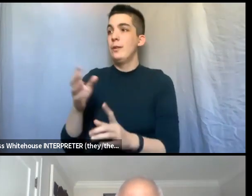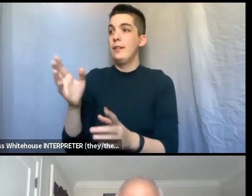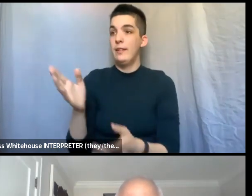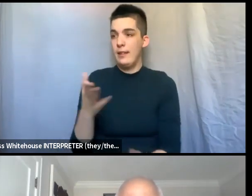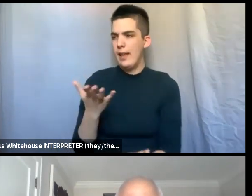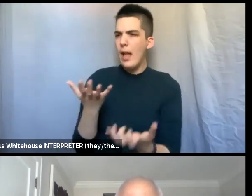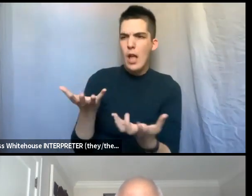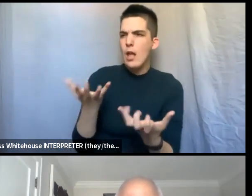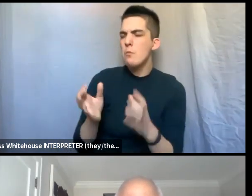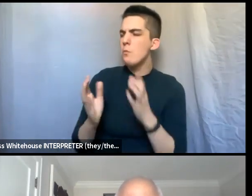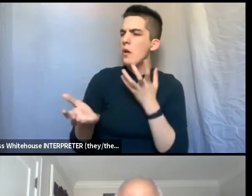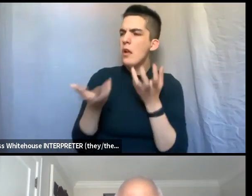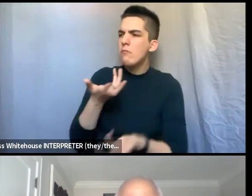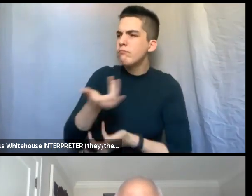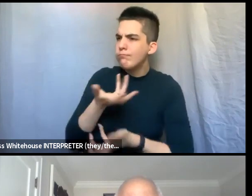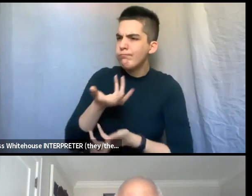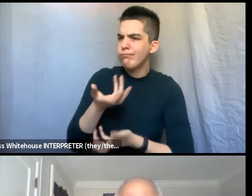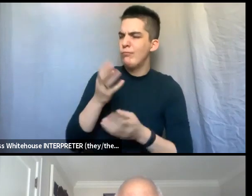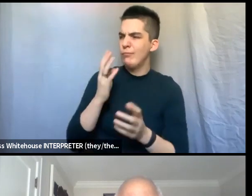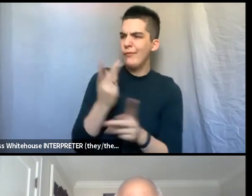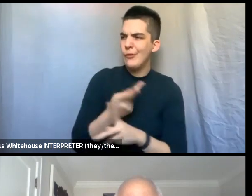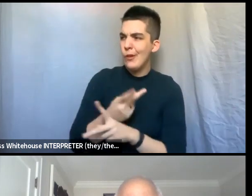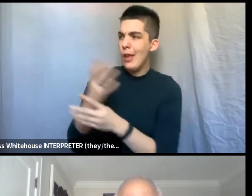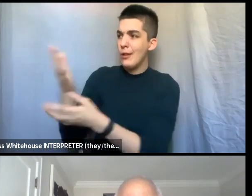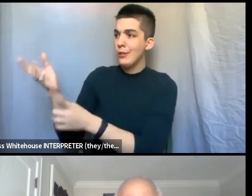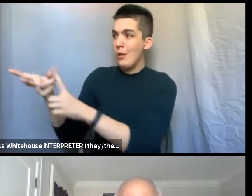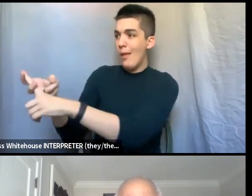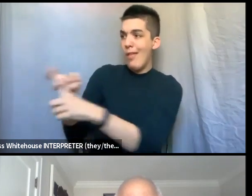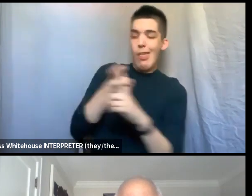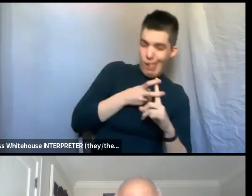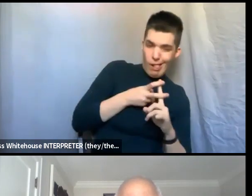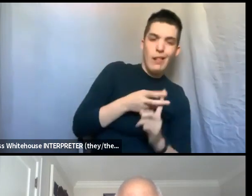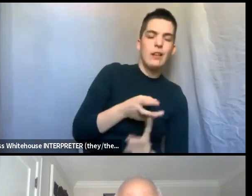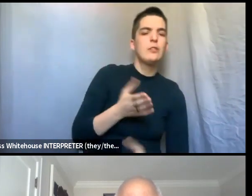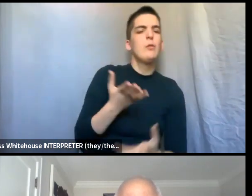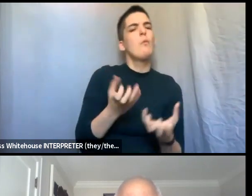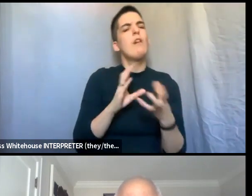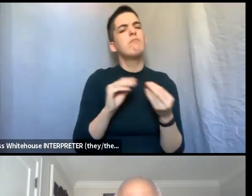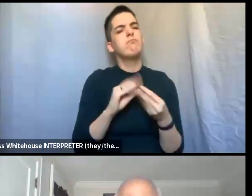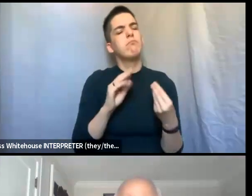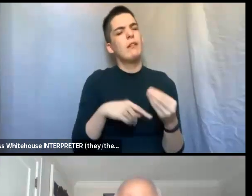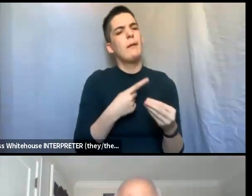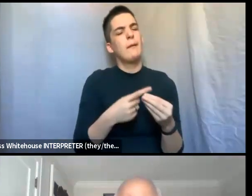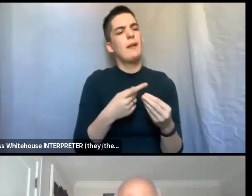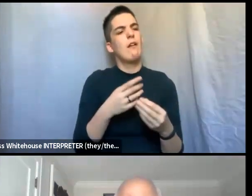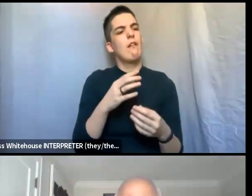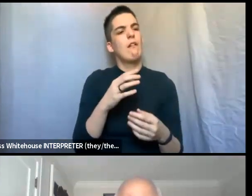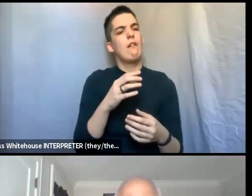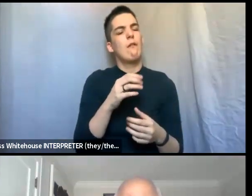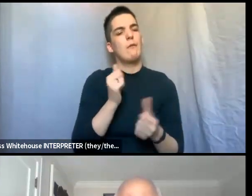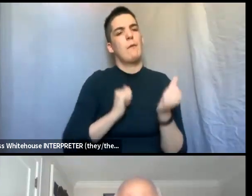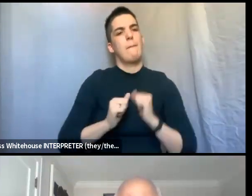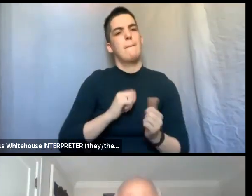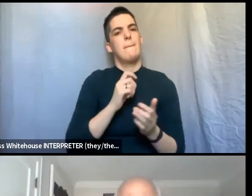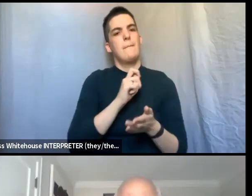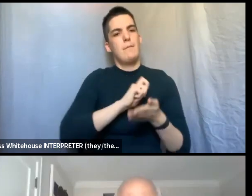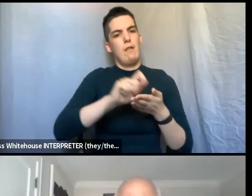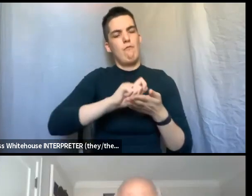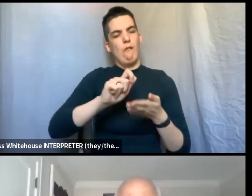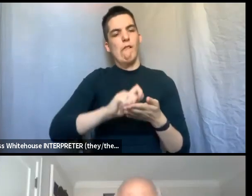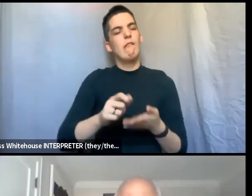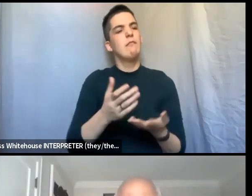should we do? And we were thinking mostly we would do something with playwriting because we started the lab when Andre came. He wanted to bring more